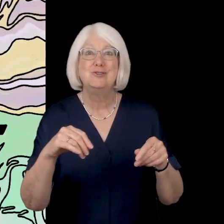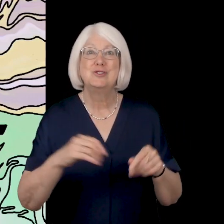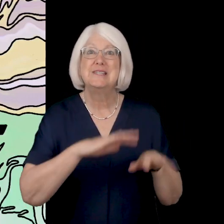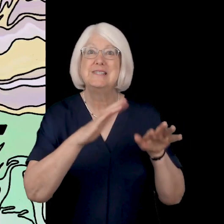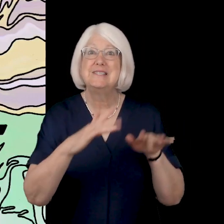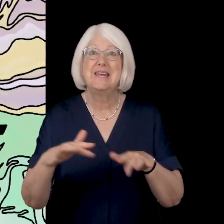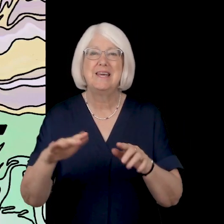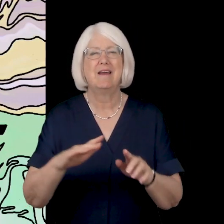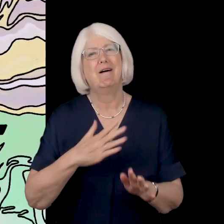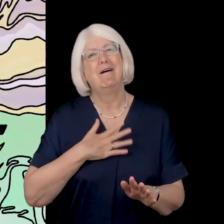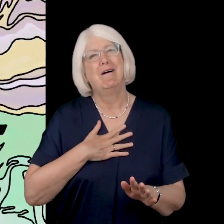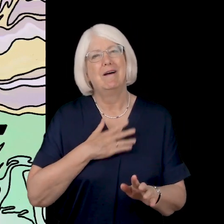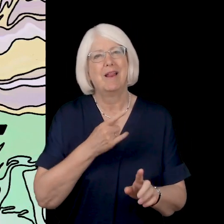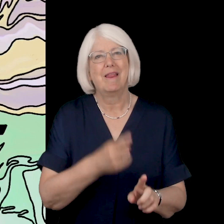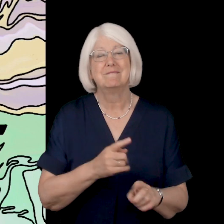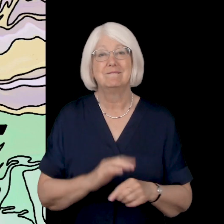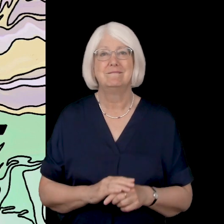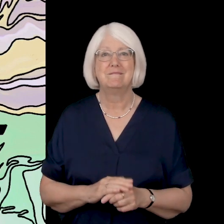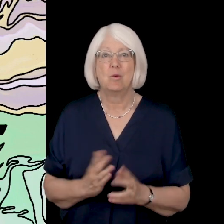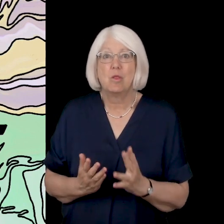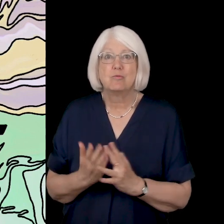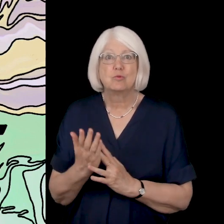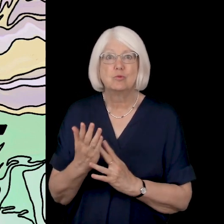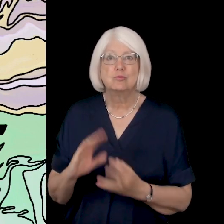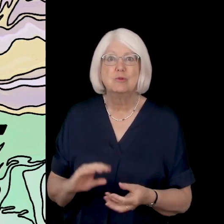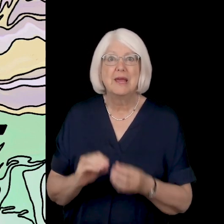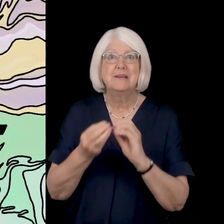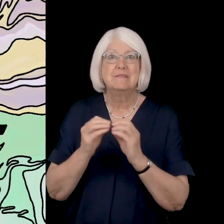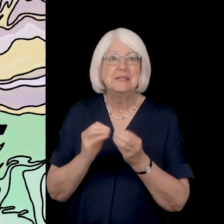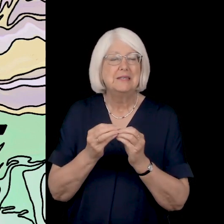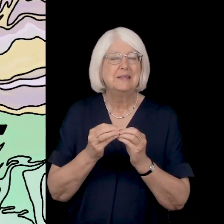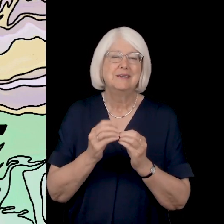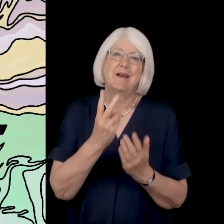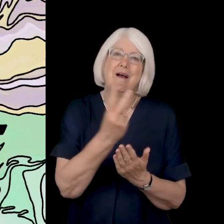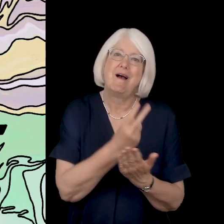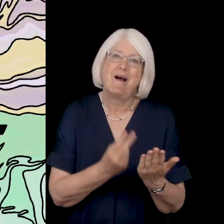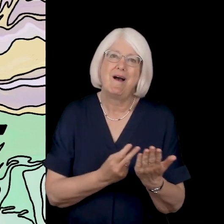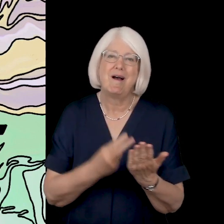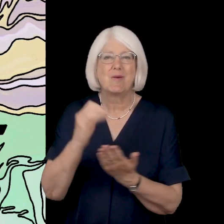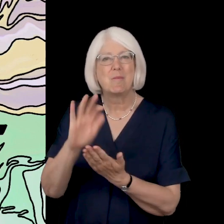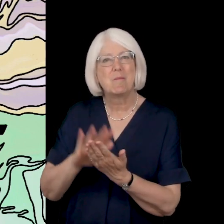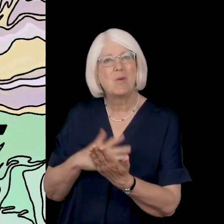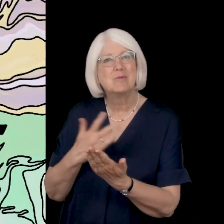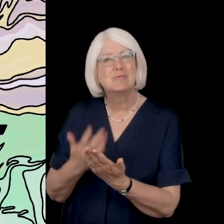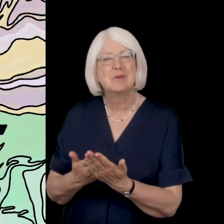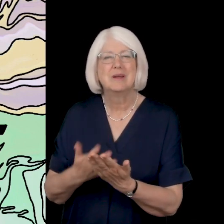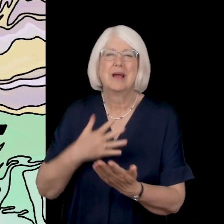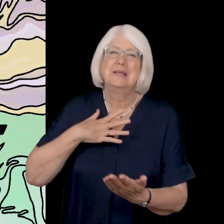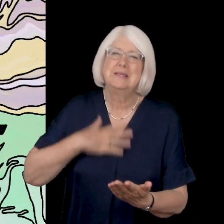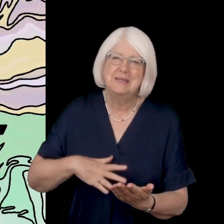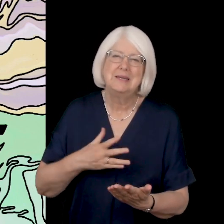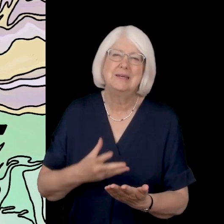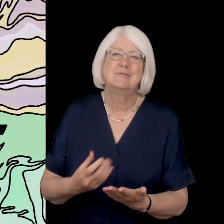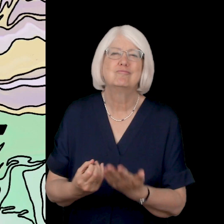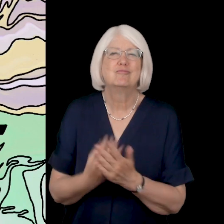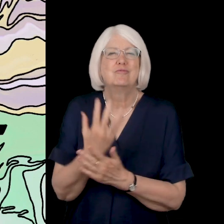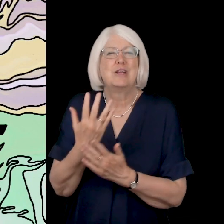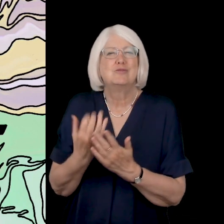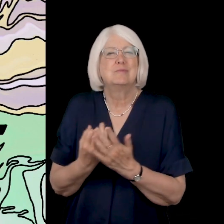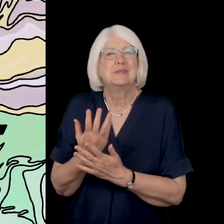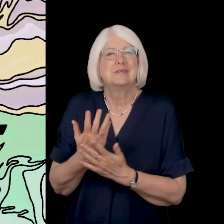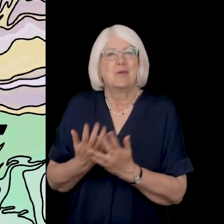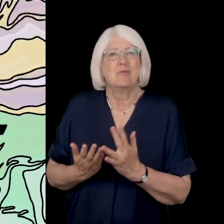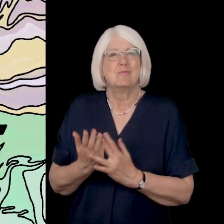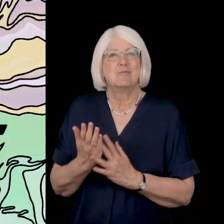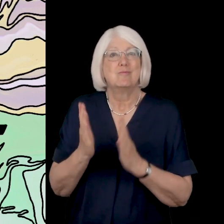I recuperate in creativity, mainly art and poetry. And I need refreshment, which I find in